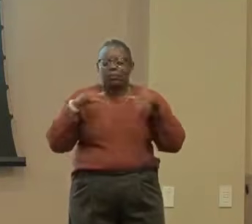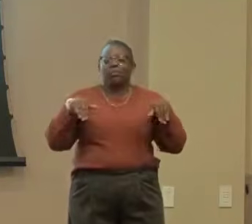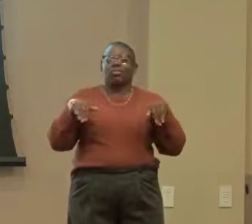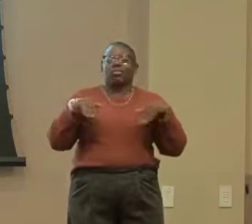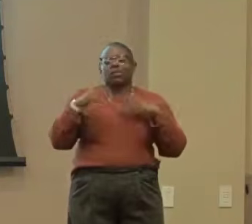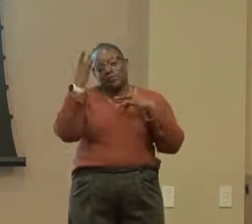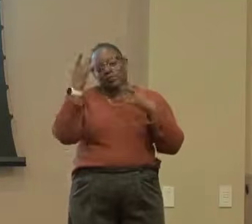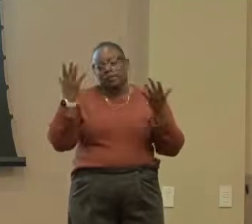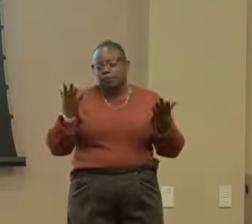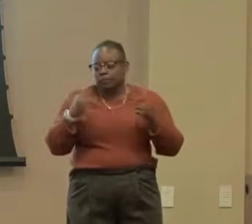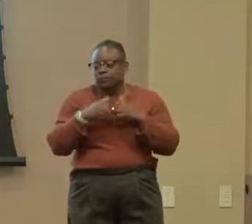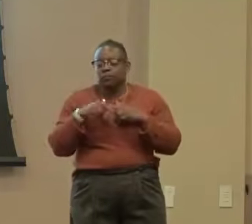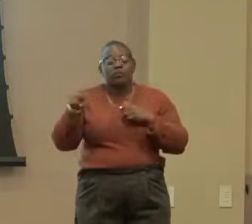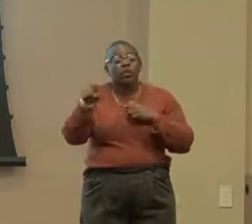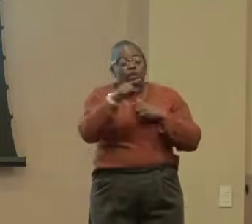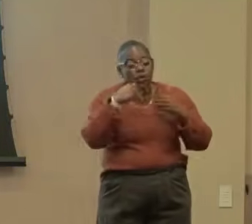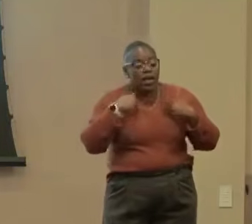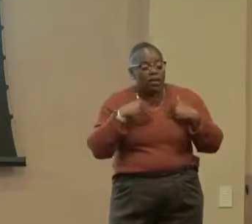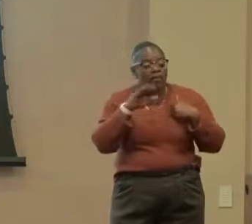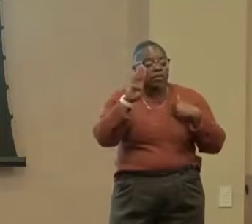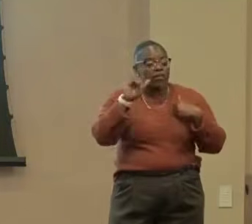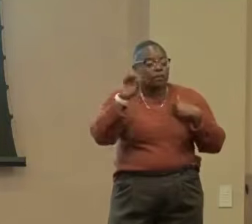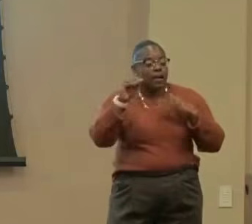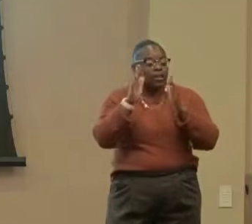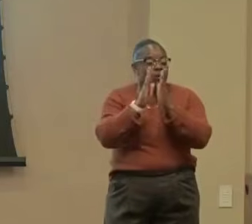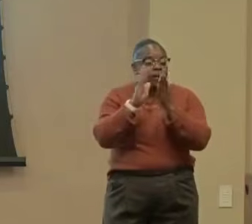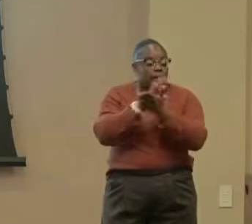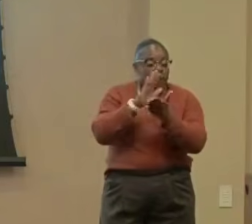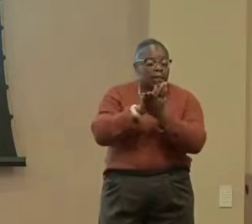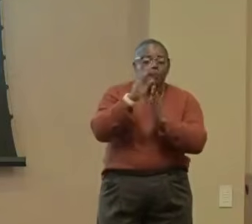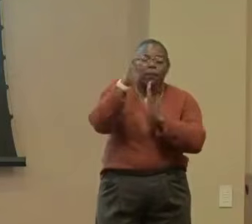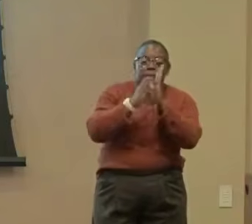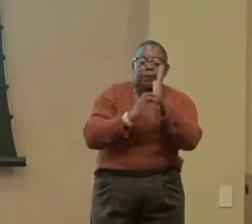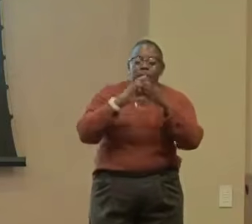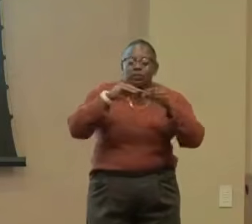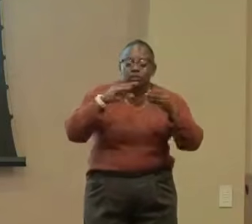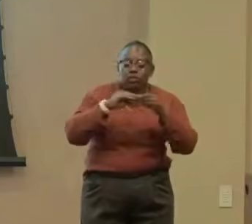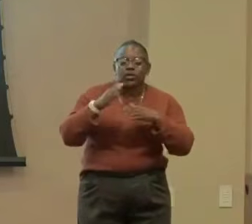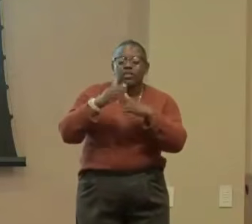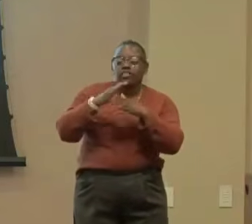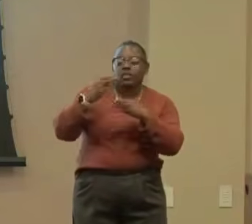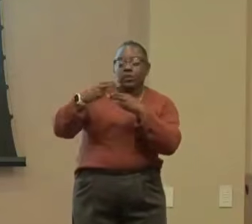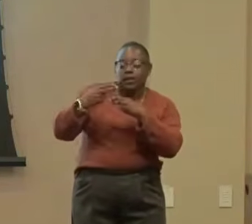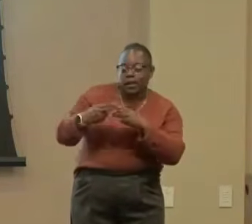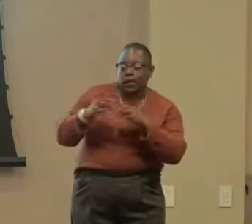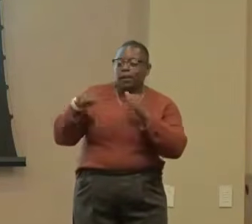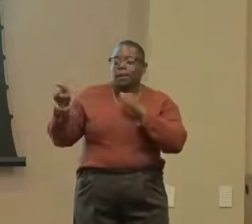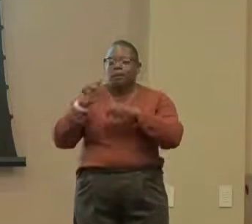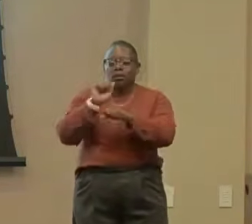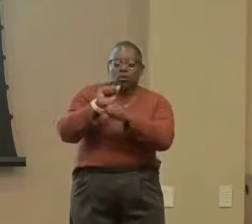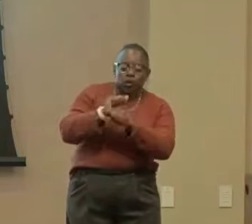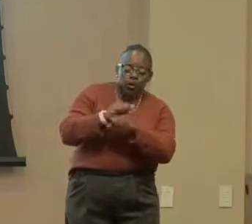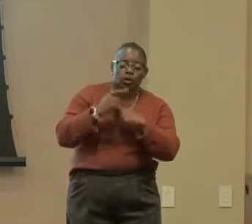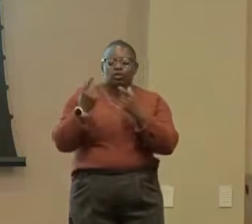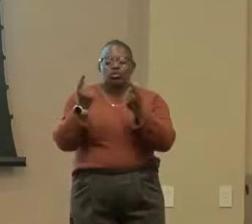You all have their bios in your folders, but I will ask that you share your name and what you do before you sort of